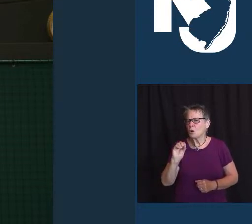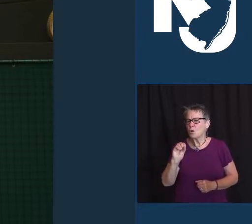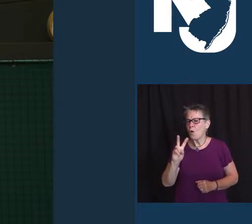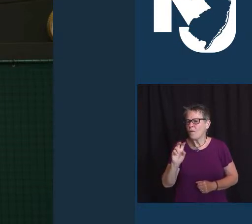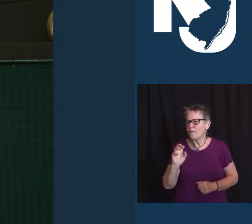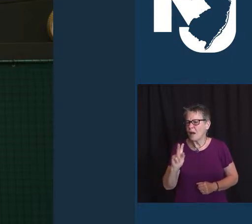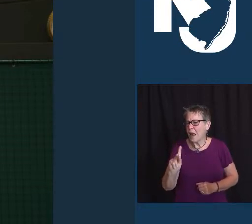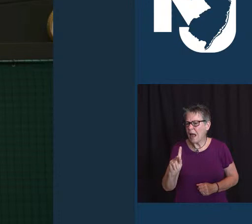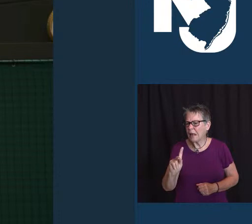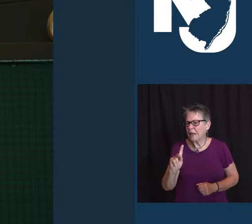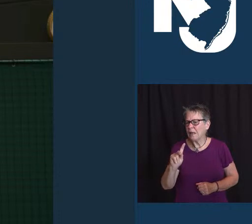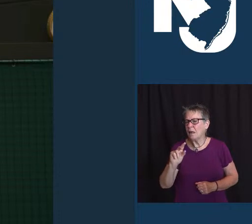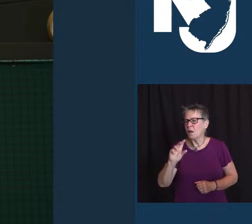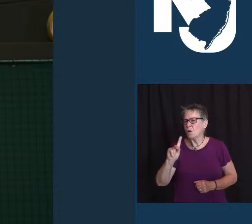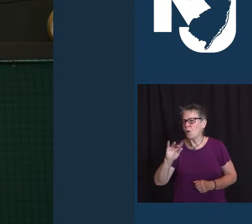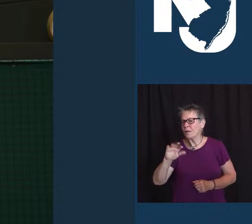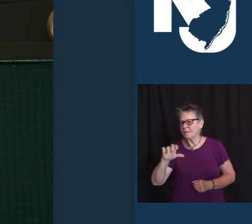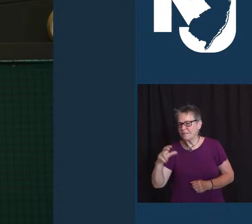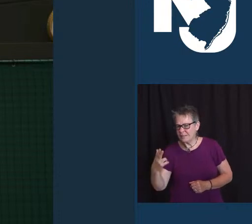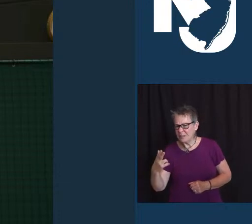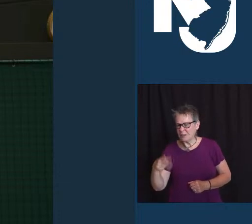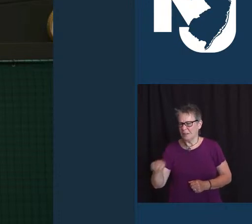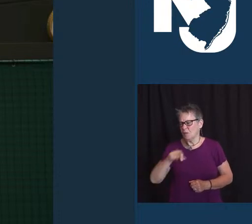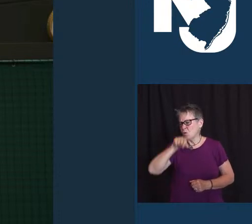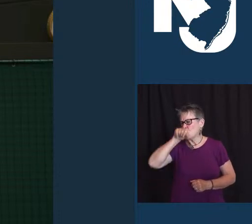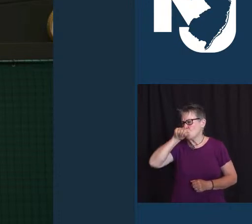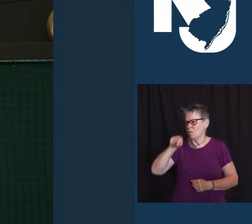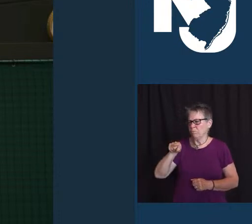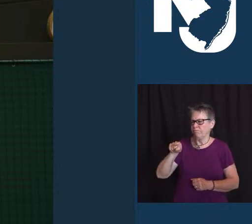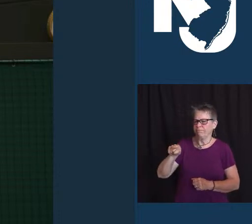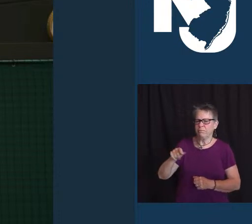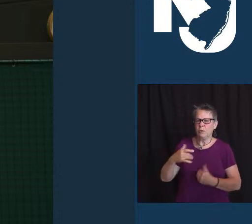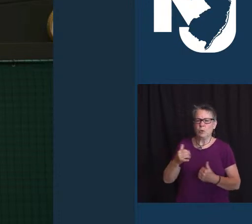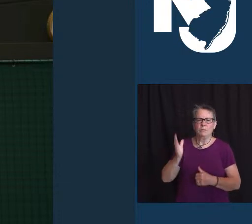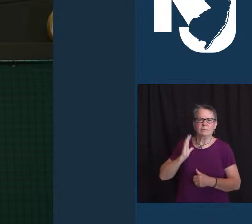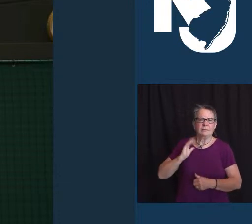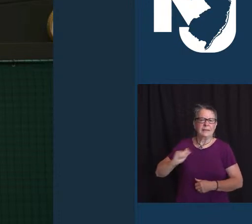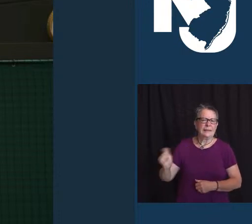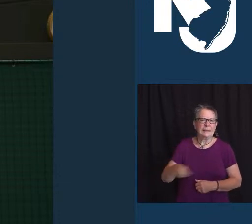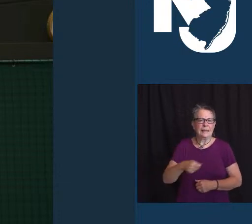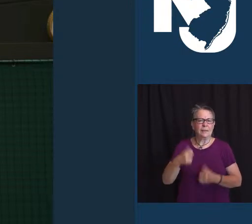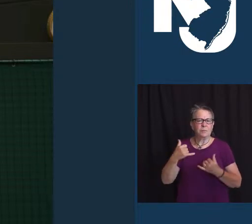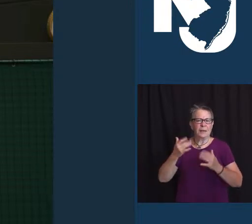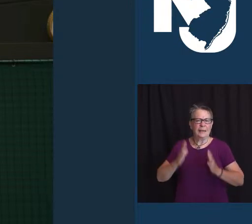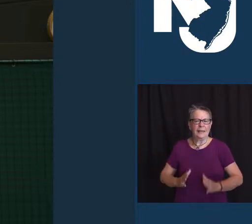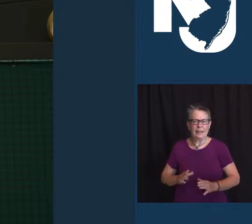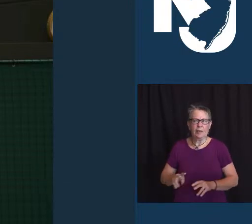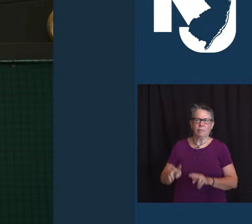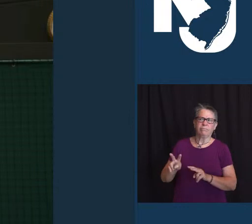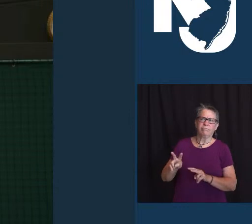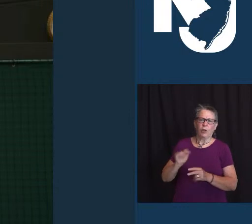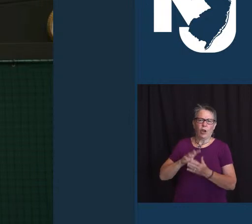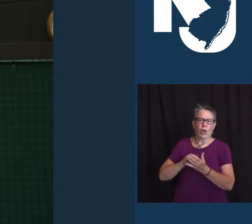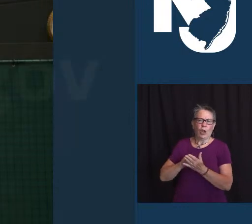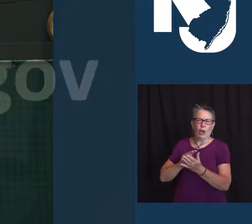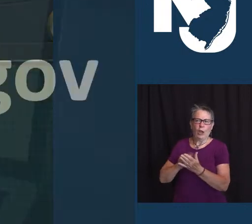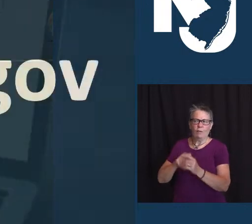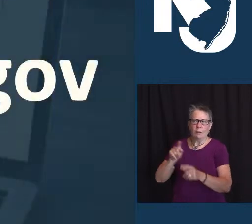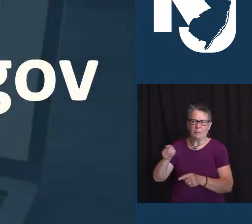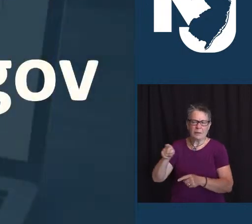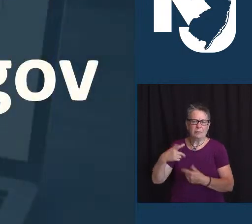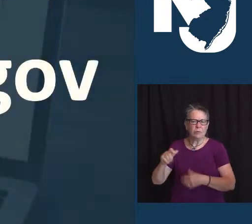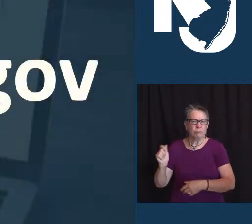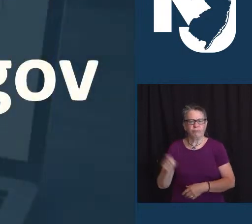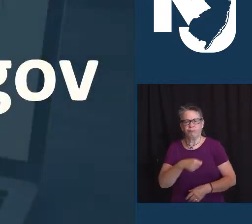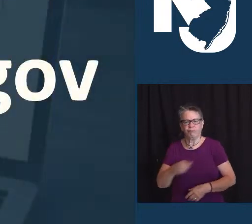20th Grand Slam victory. That's not a bad guy to look up to if you're in the line of business of tennis. That'll wrap things up for me.